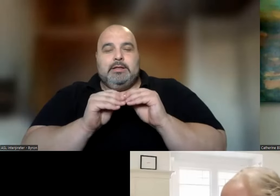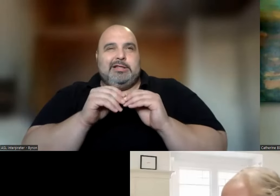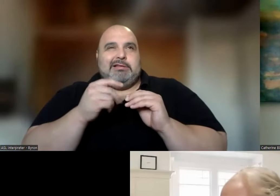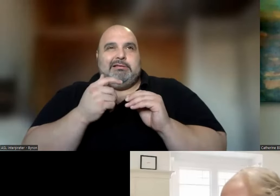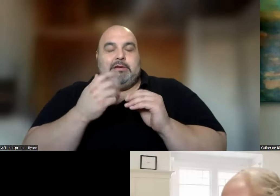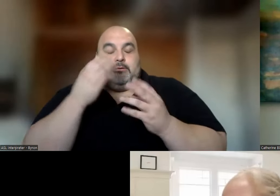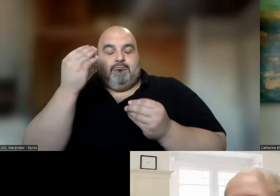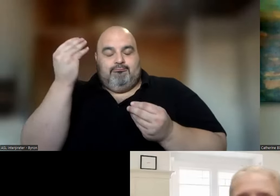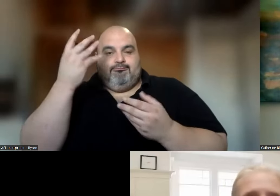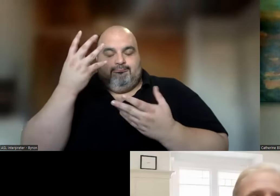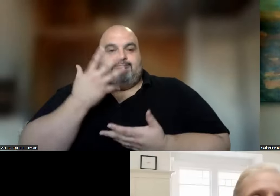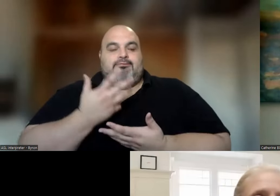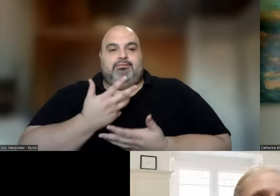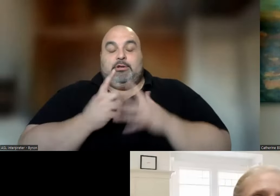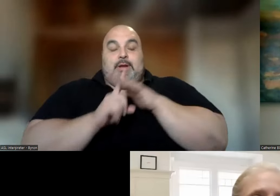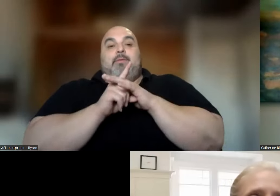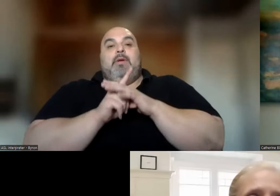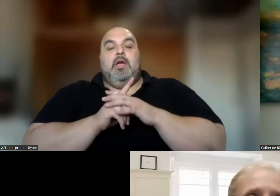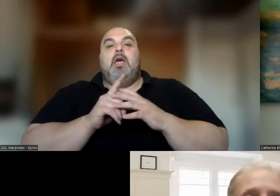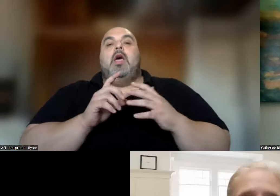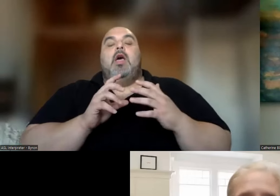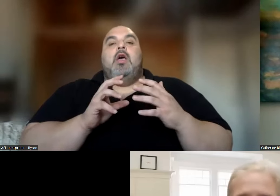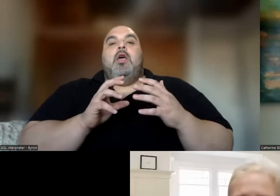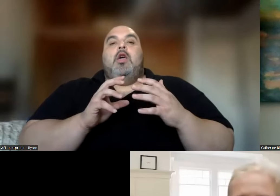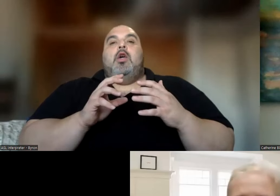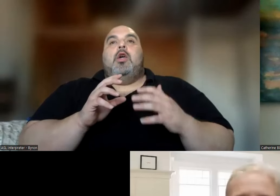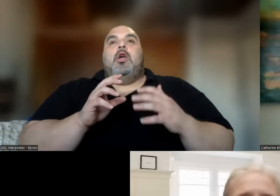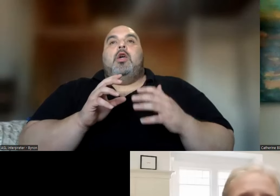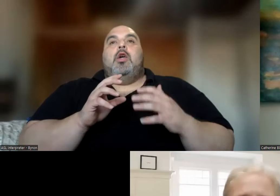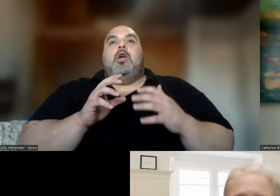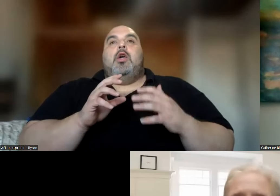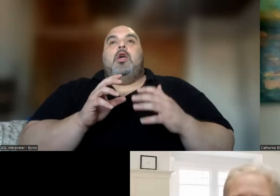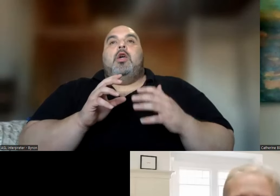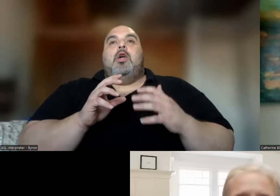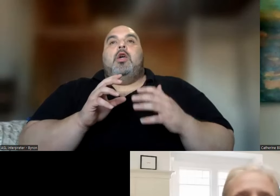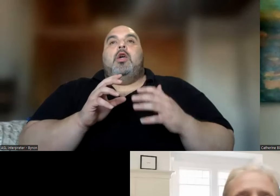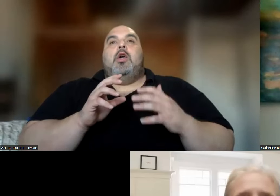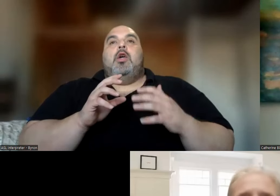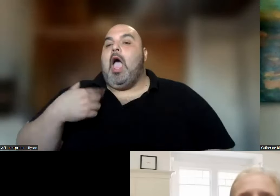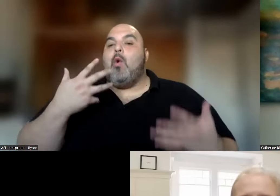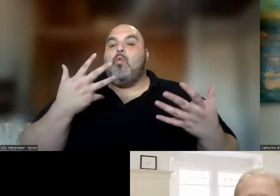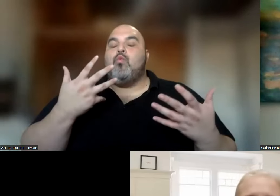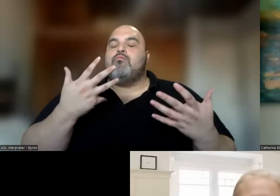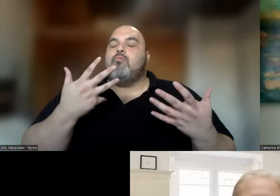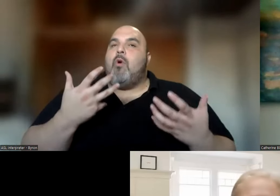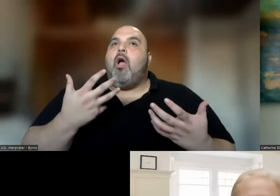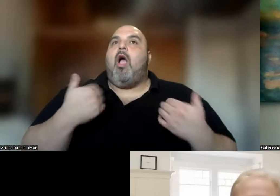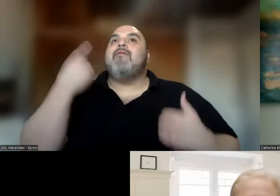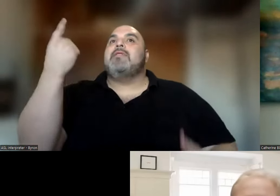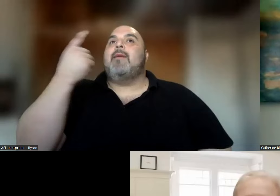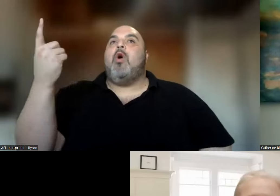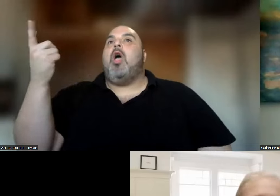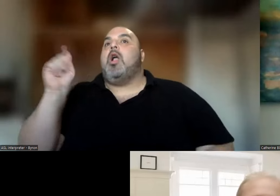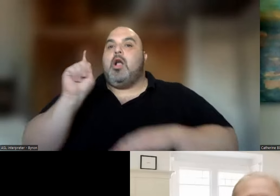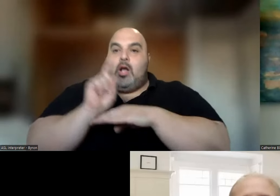presentations were being made. One of them is about the ADRCs. I would love to have someone come to this